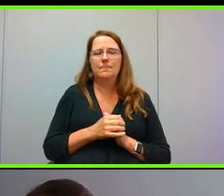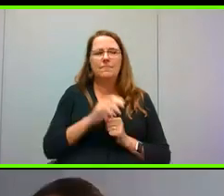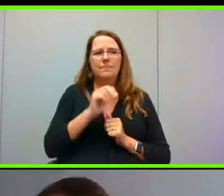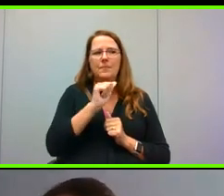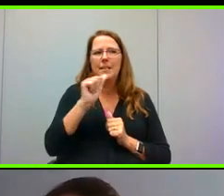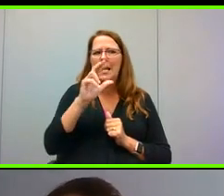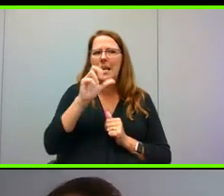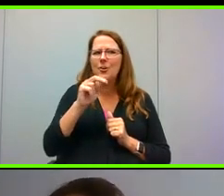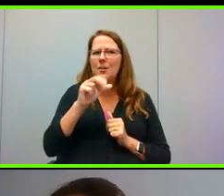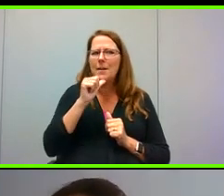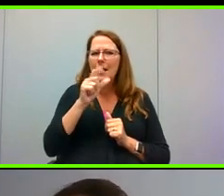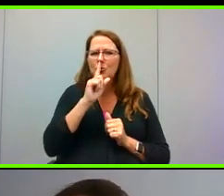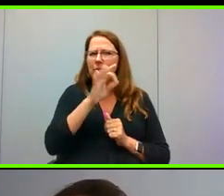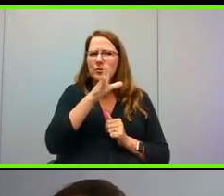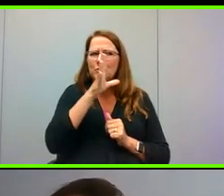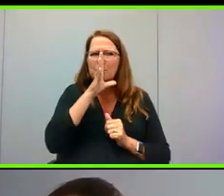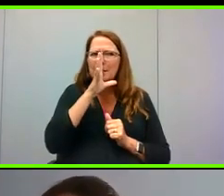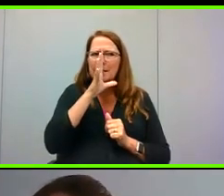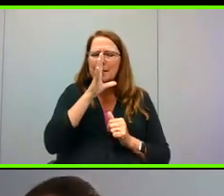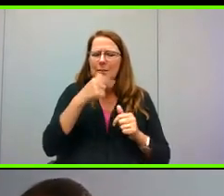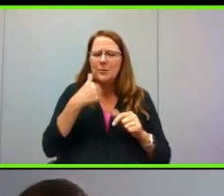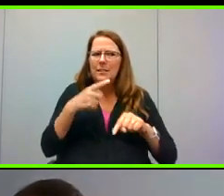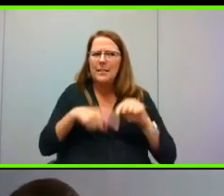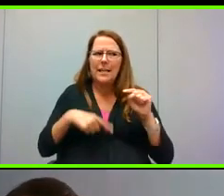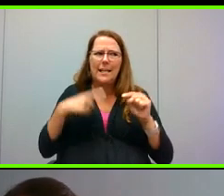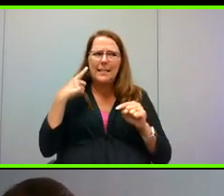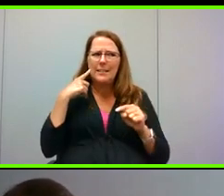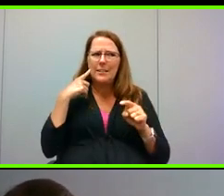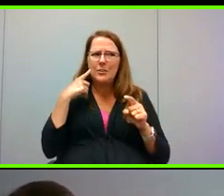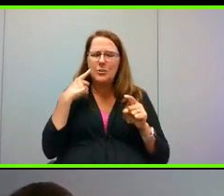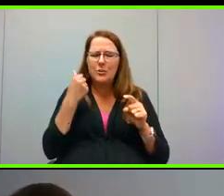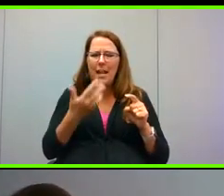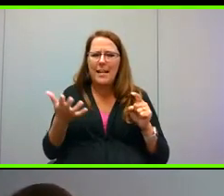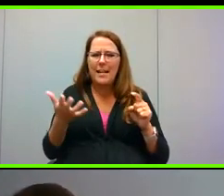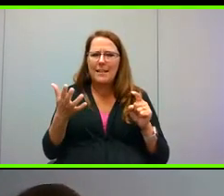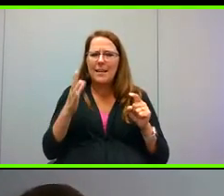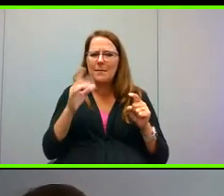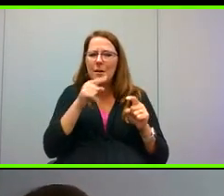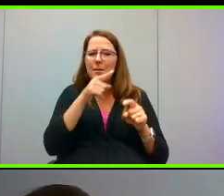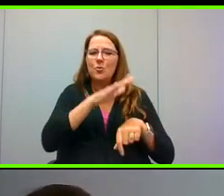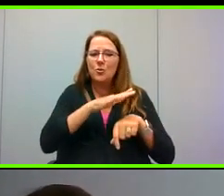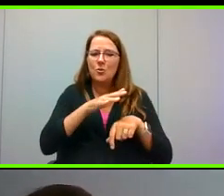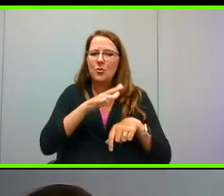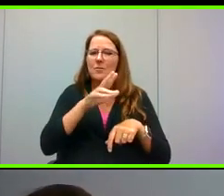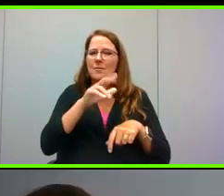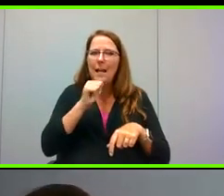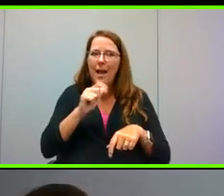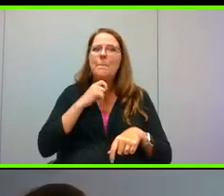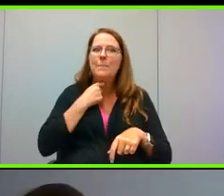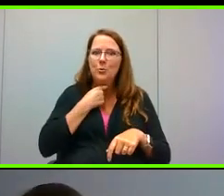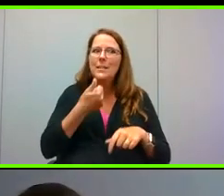Aaron, I'm not sure if you're speaking. We don't hear anything, but you are unmuted.